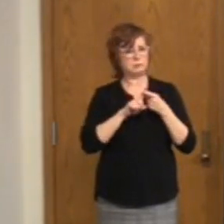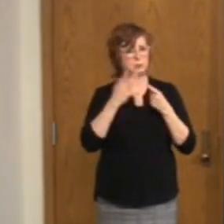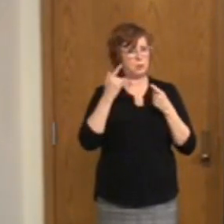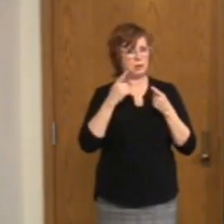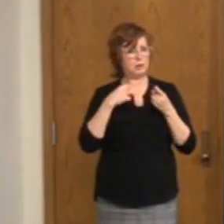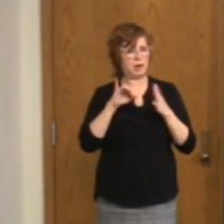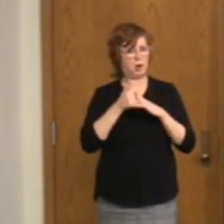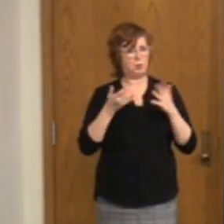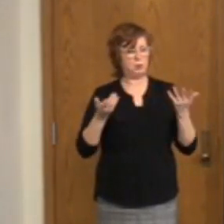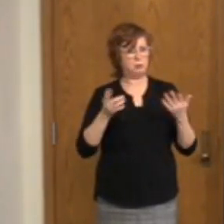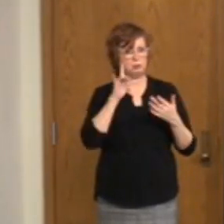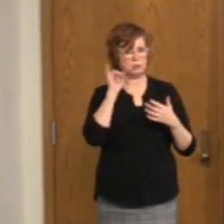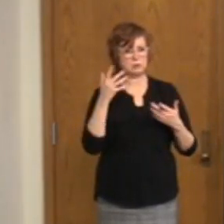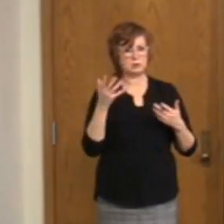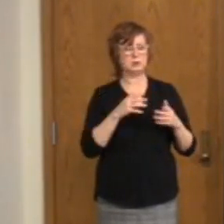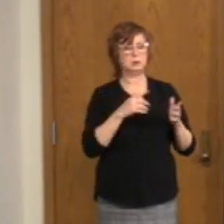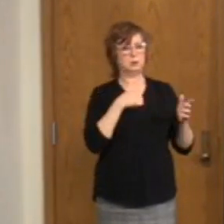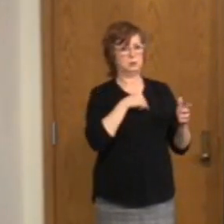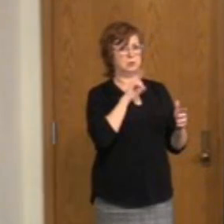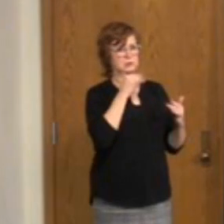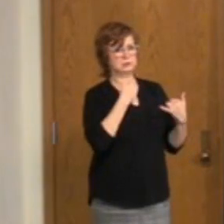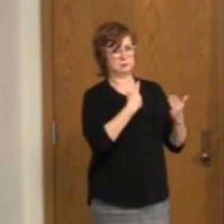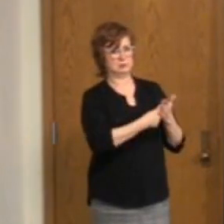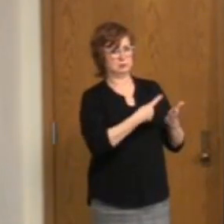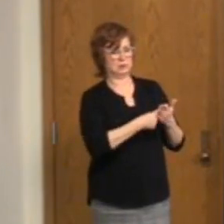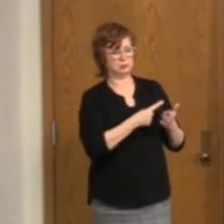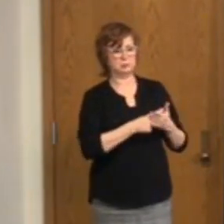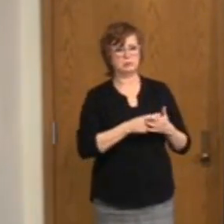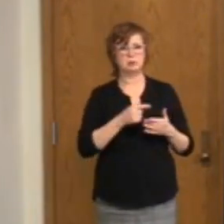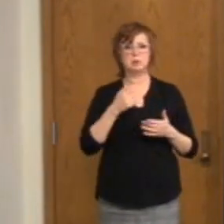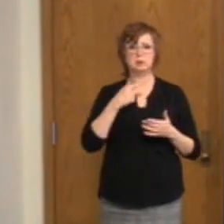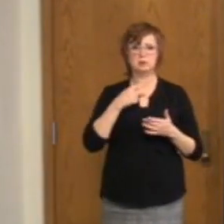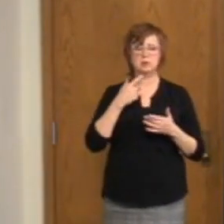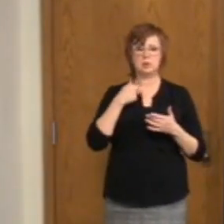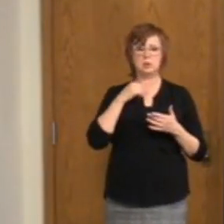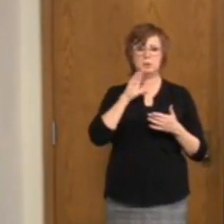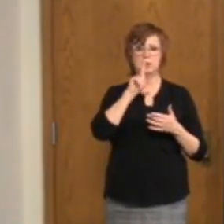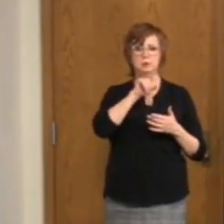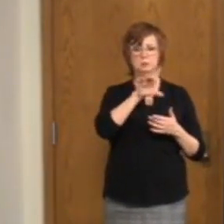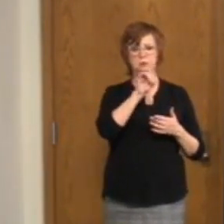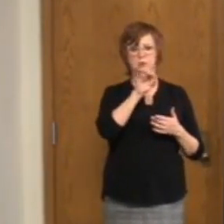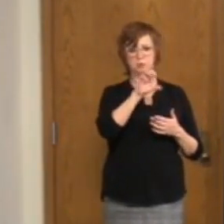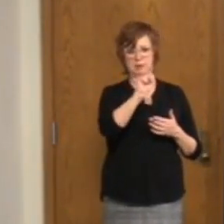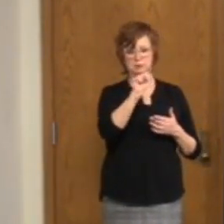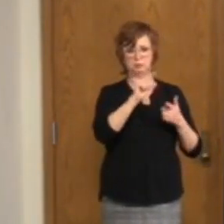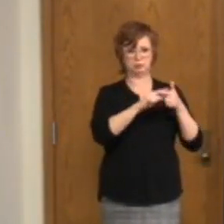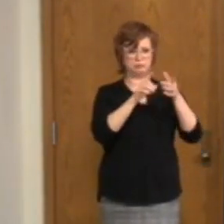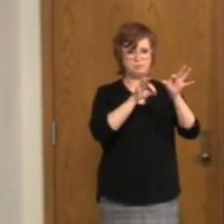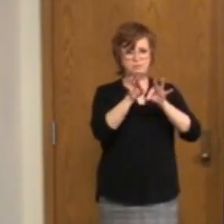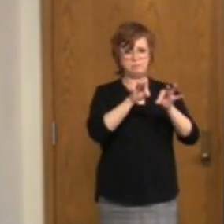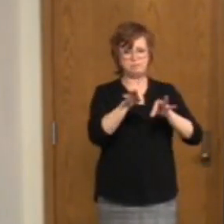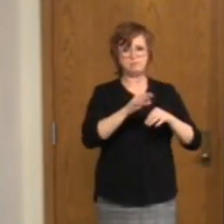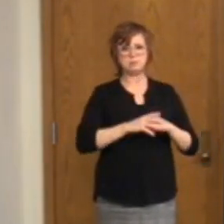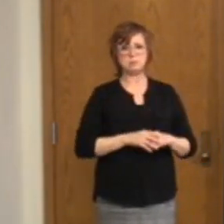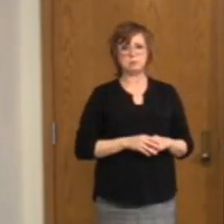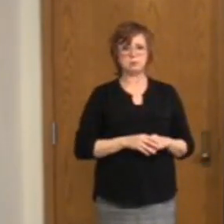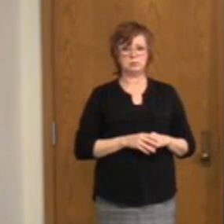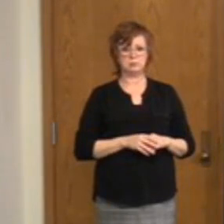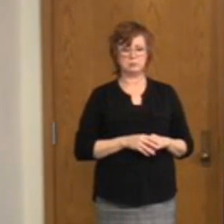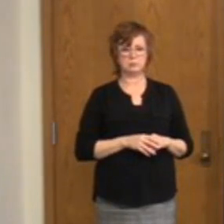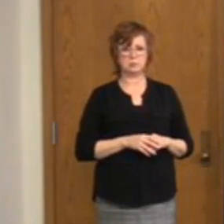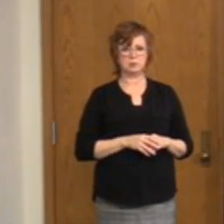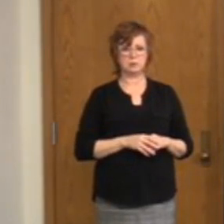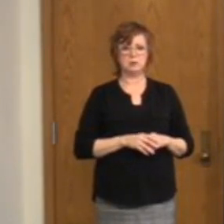those discussions are still occurring. I'll maybe ask Dr. Shahab to speak to as far as not one